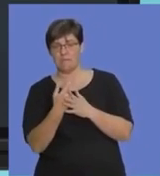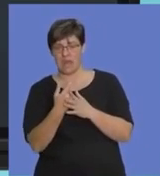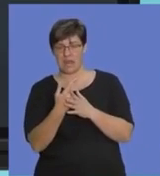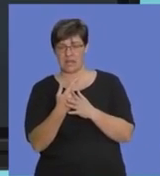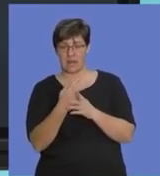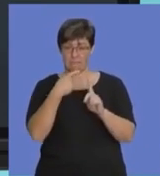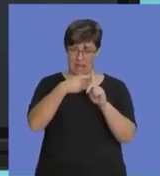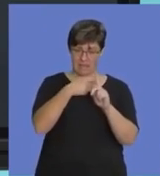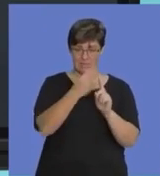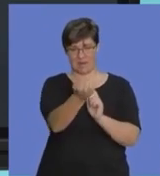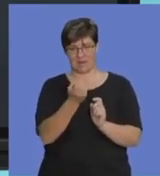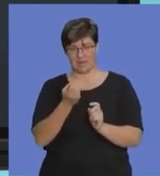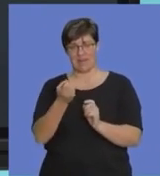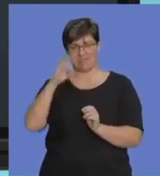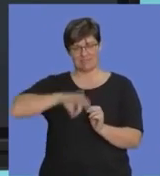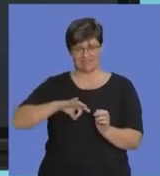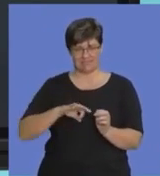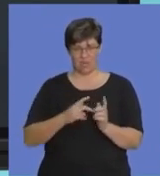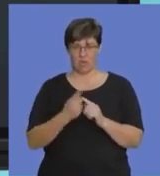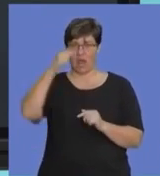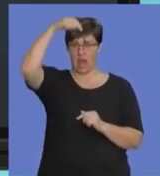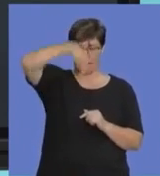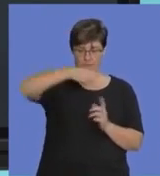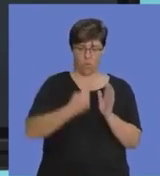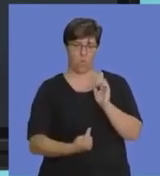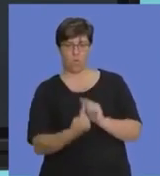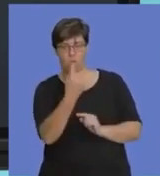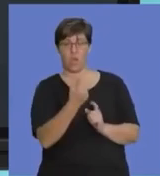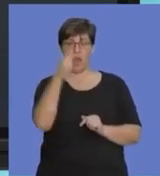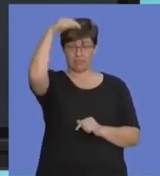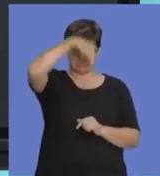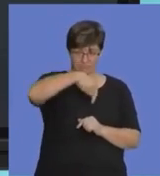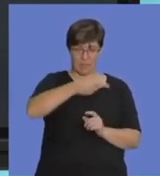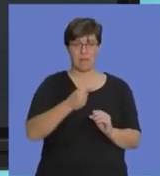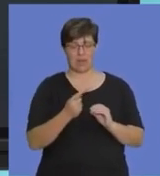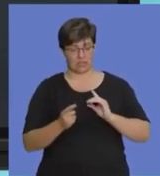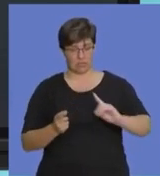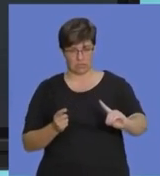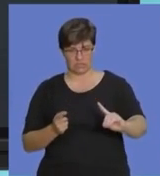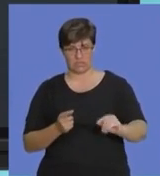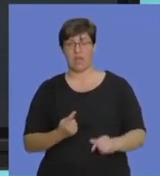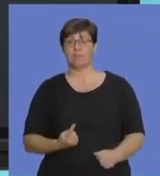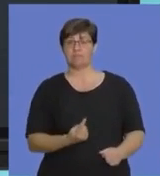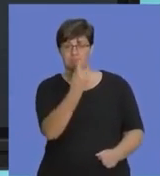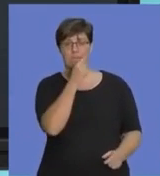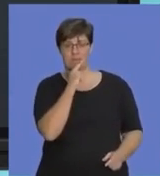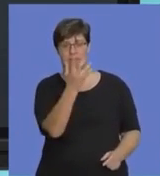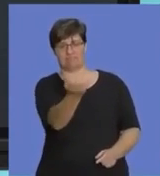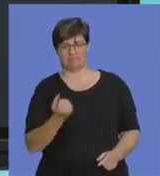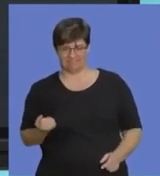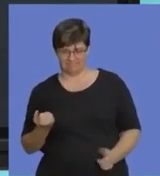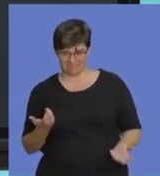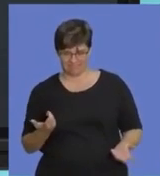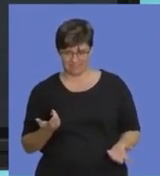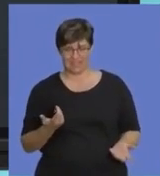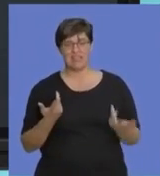going out. When it's a plus, it's going in. Or it can be an arrow going in or an arrow going out. They both mean one